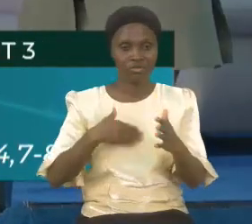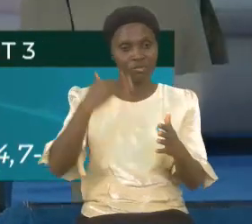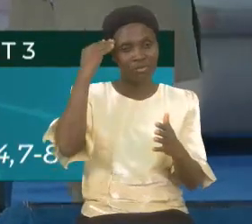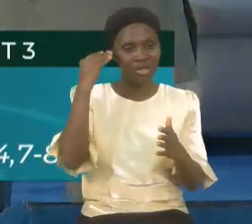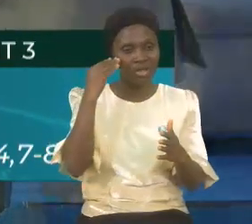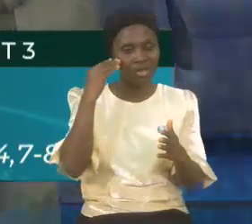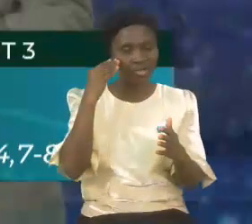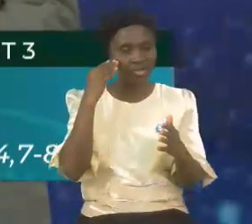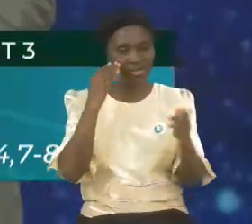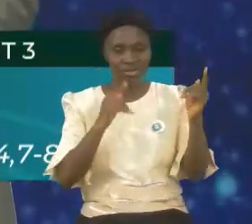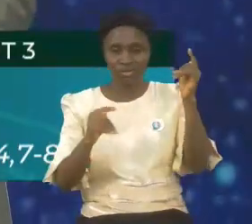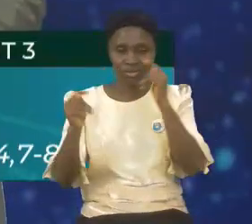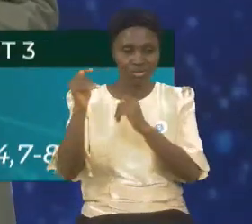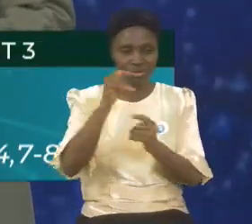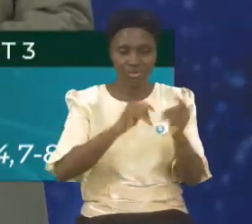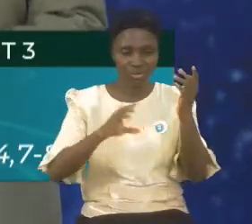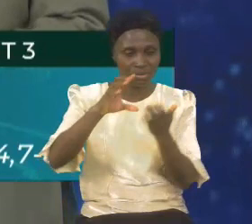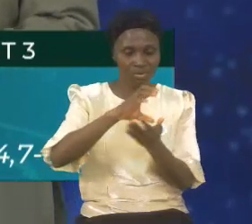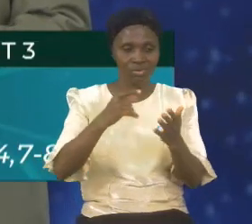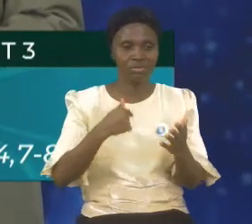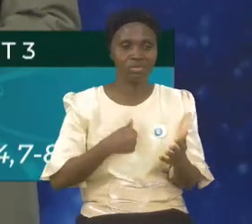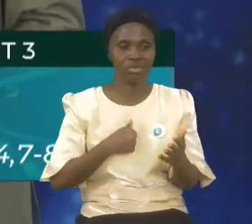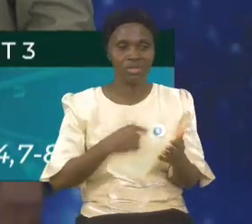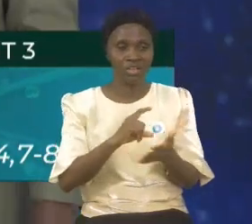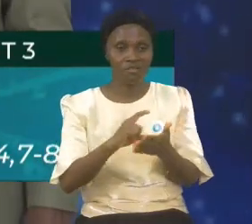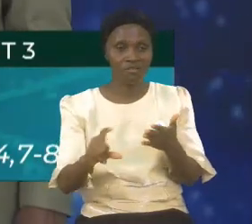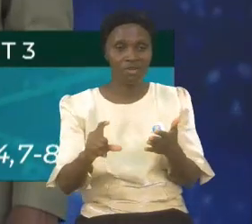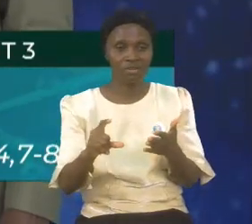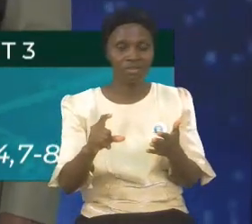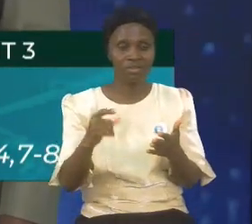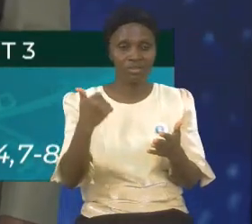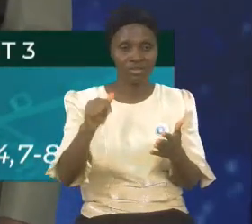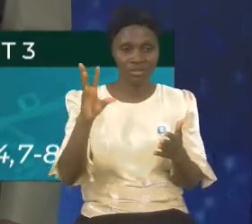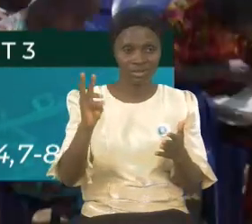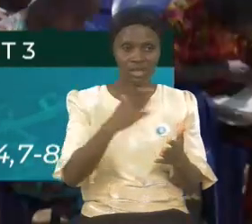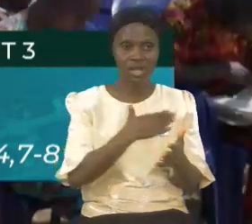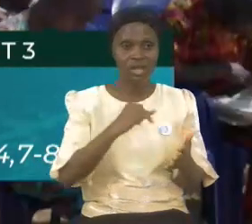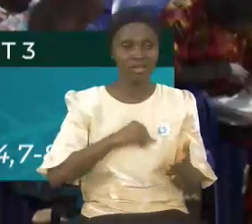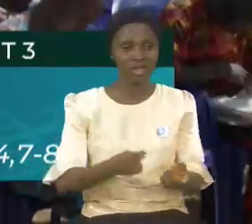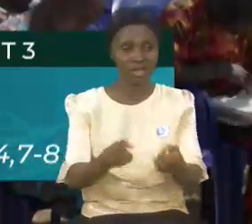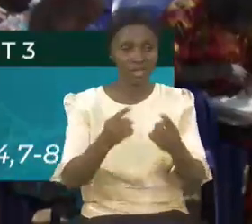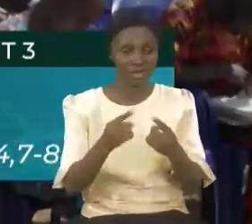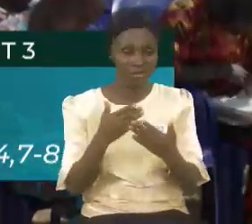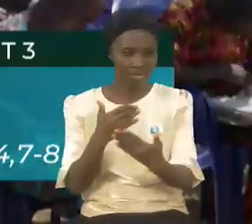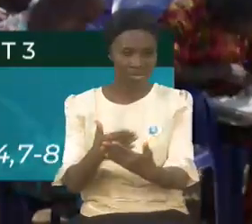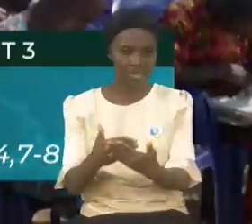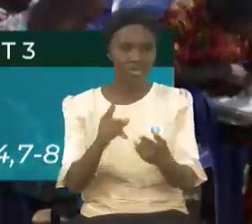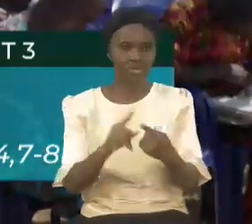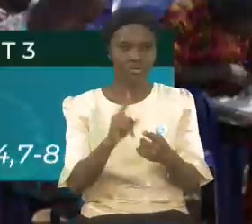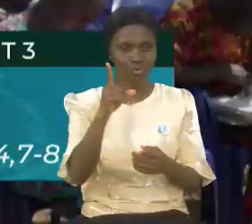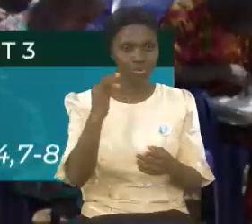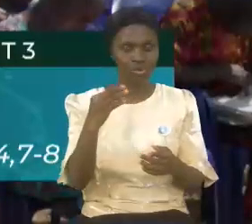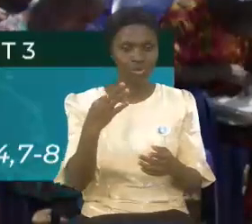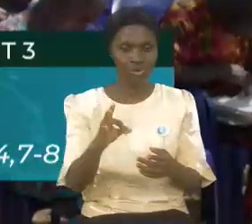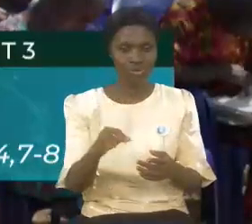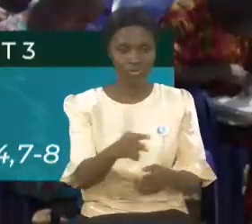Look at verse 16. In verse 16, and I came near unto one of